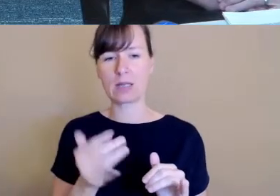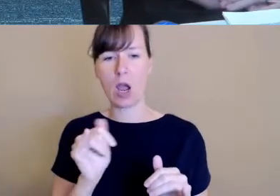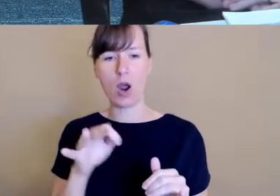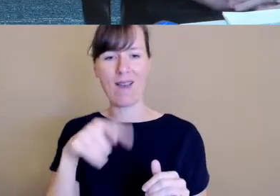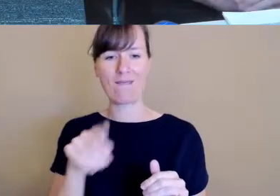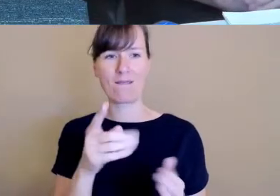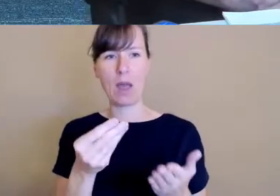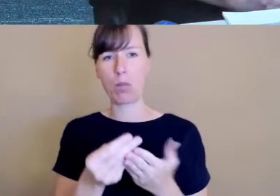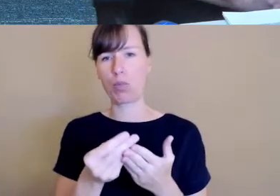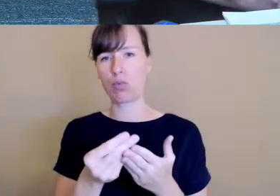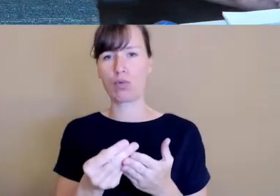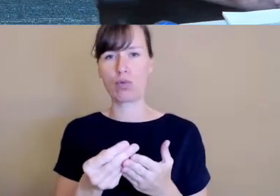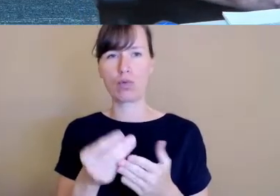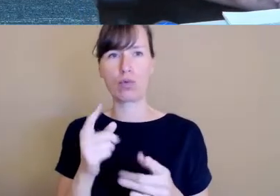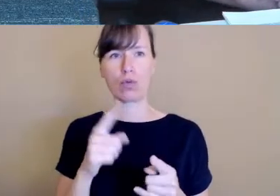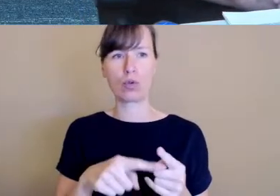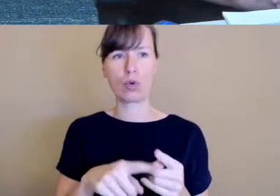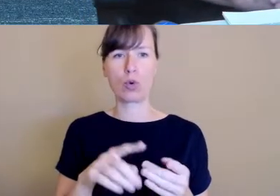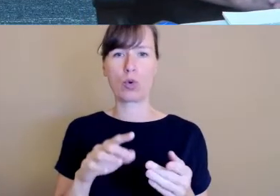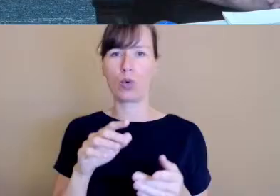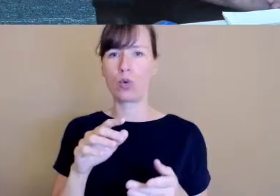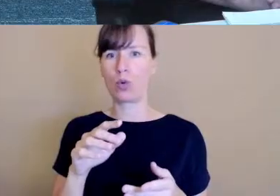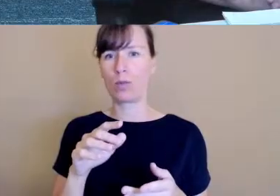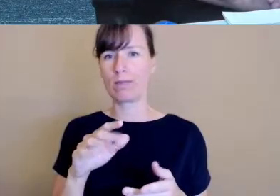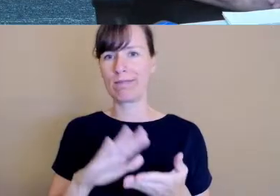longer a constructive relationship.